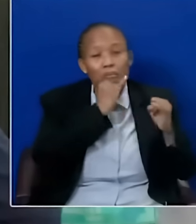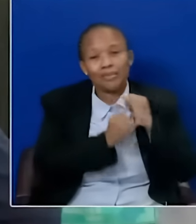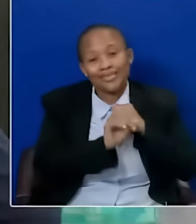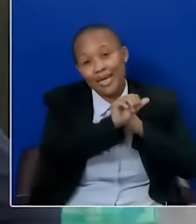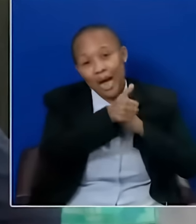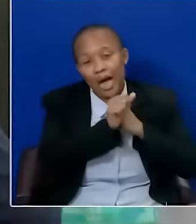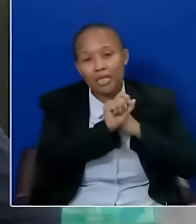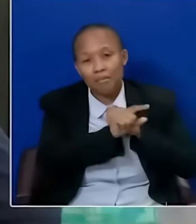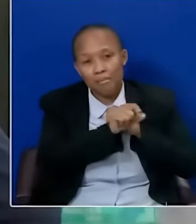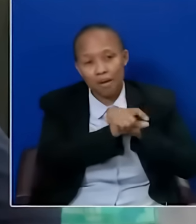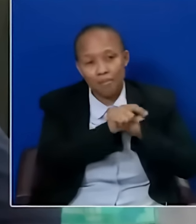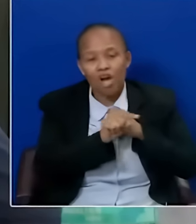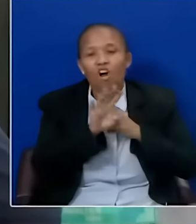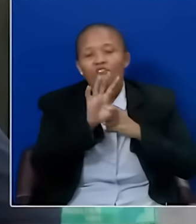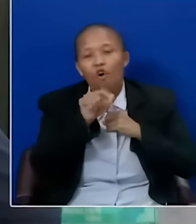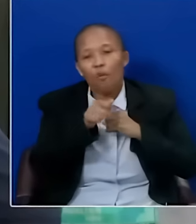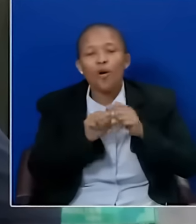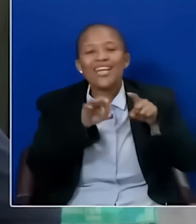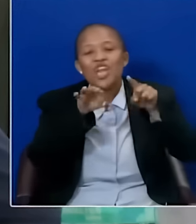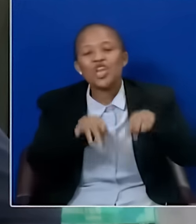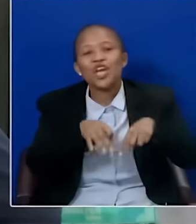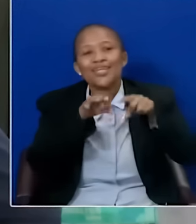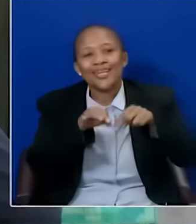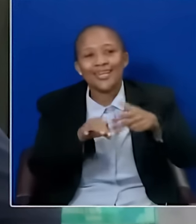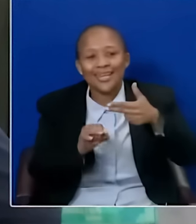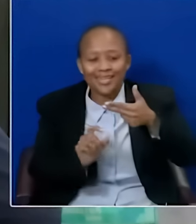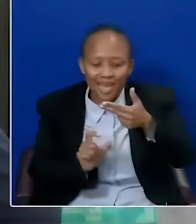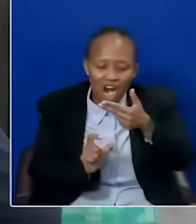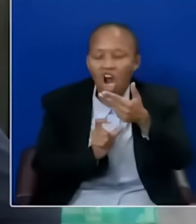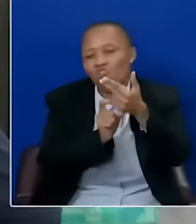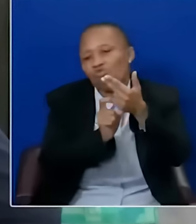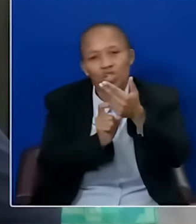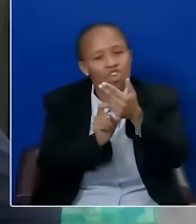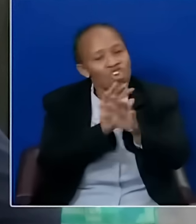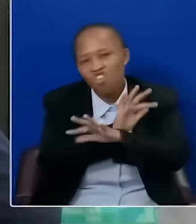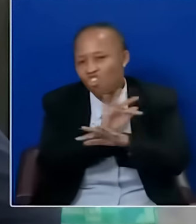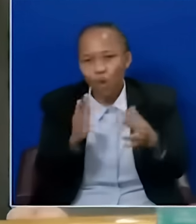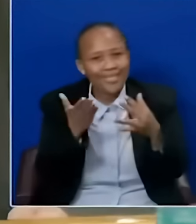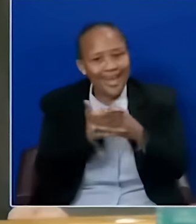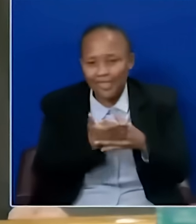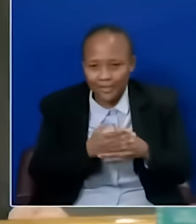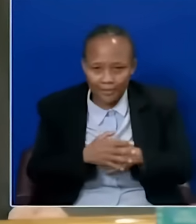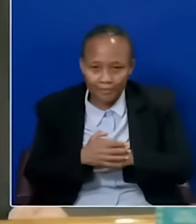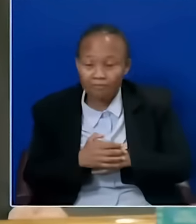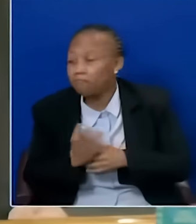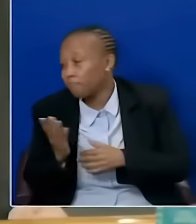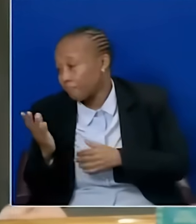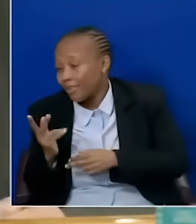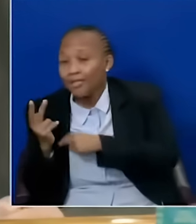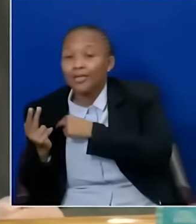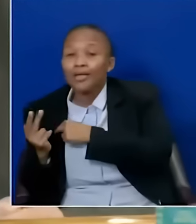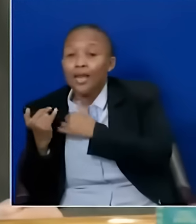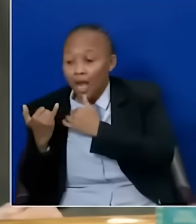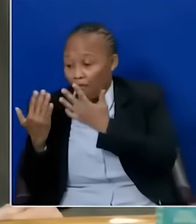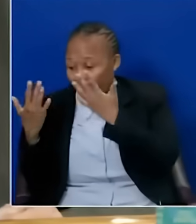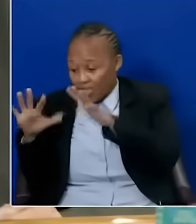4.13 is a cartridge, not case. And he corrected that at page, with a